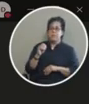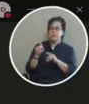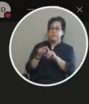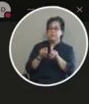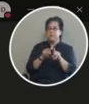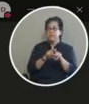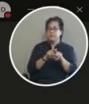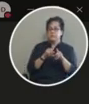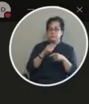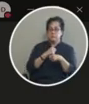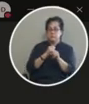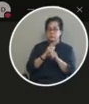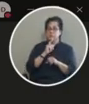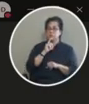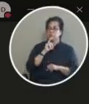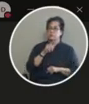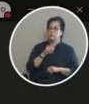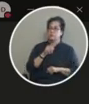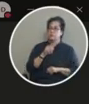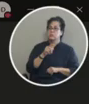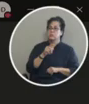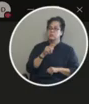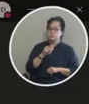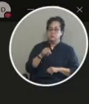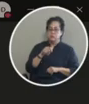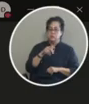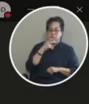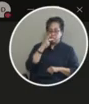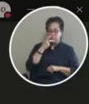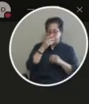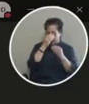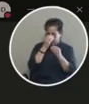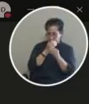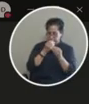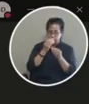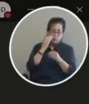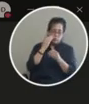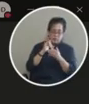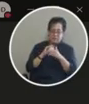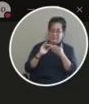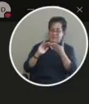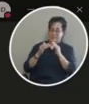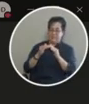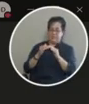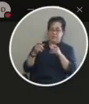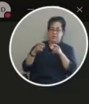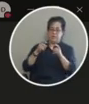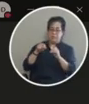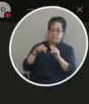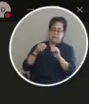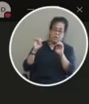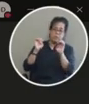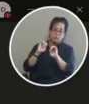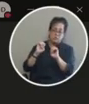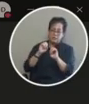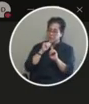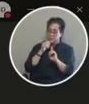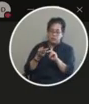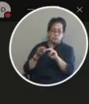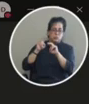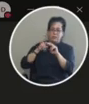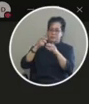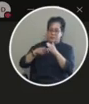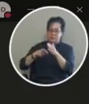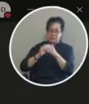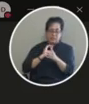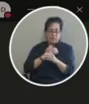also want to make sure that the public understands that the city's handling of this emergency is not to raise taxes. Our